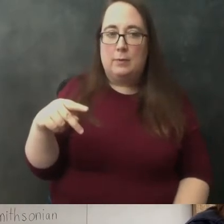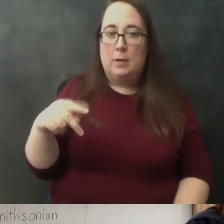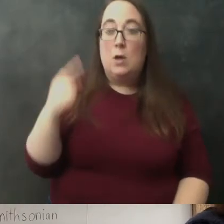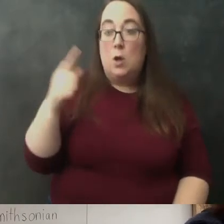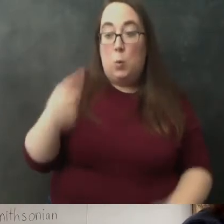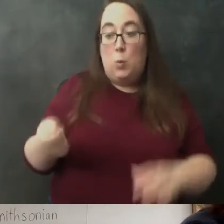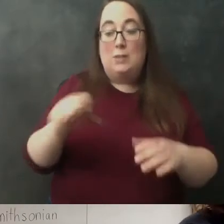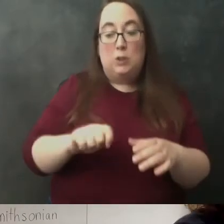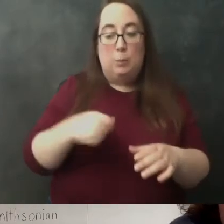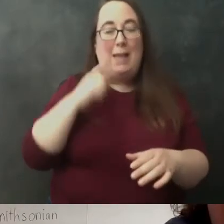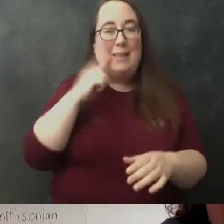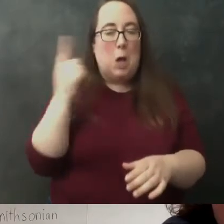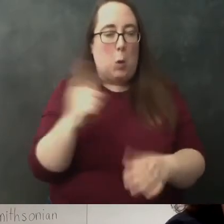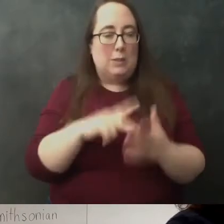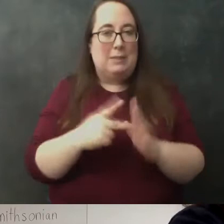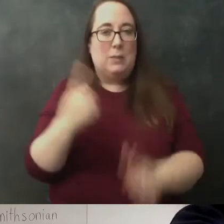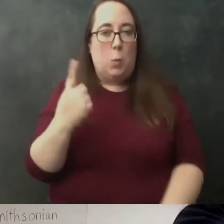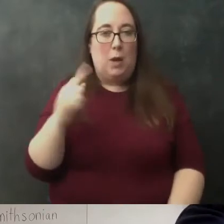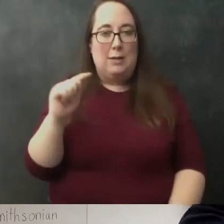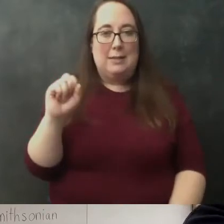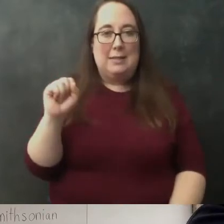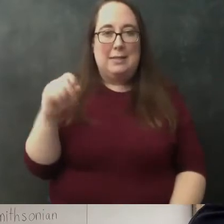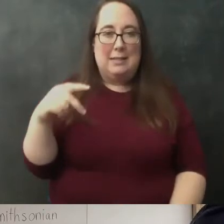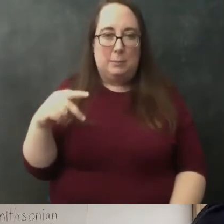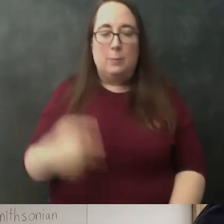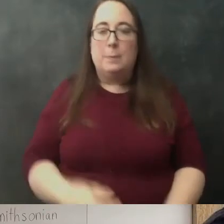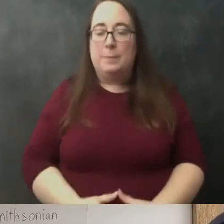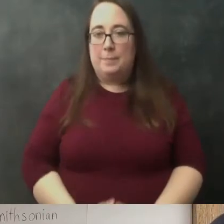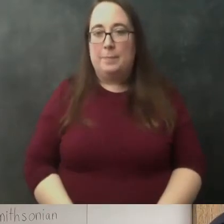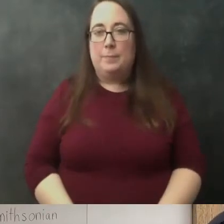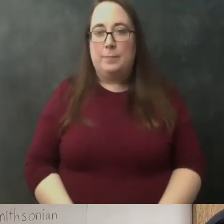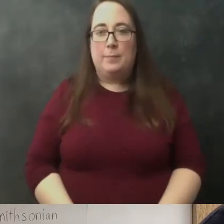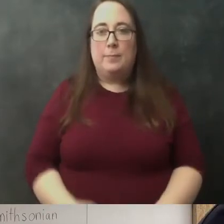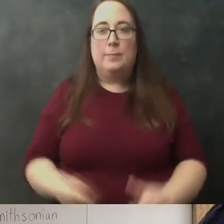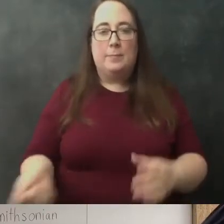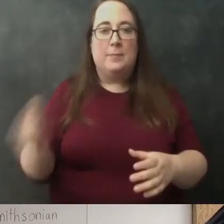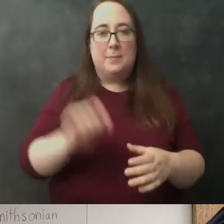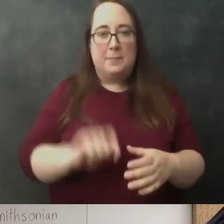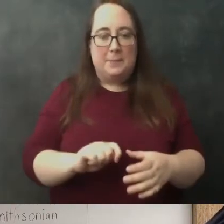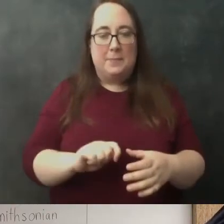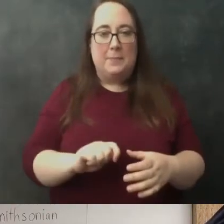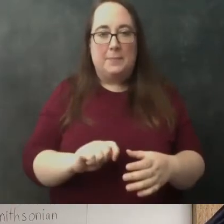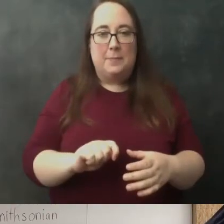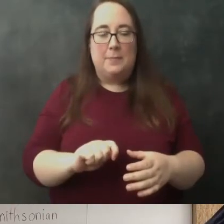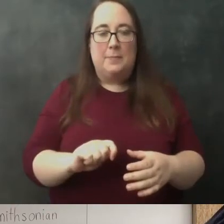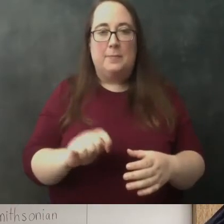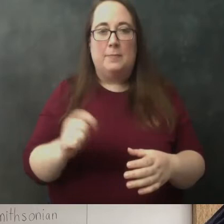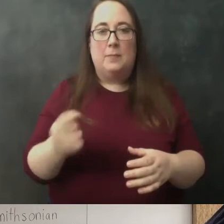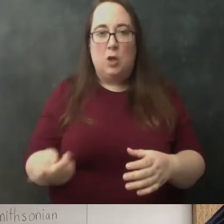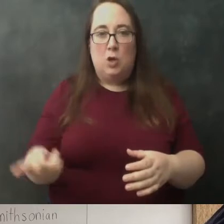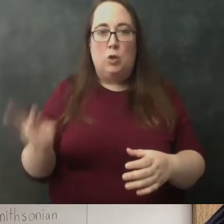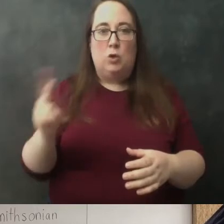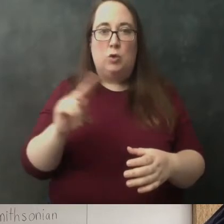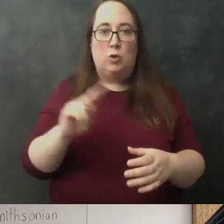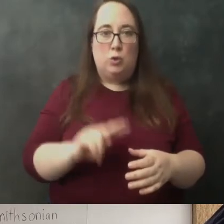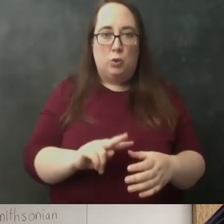1 teaspoon. Okay, that makes sense to me. That's the recipe size. So I'm gonna do 1 teaspoon, counting